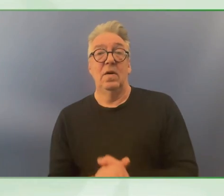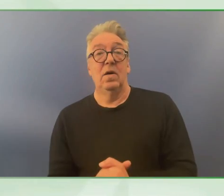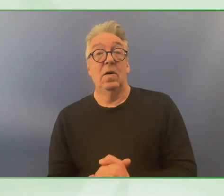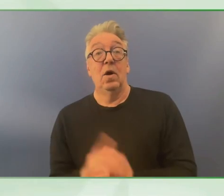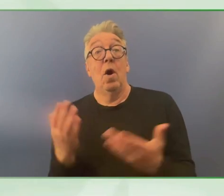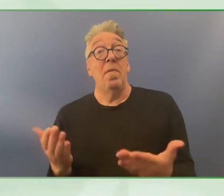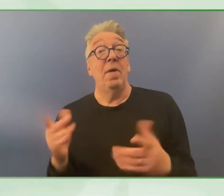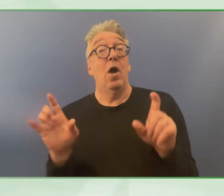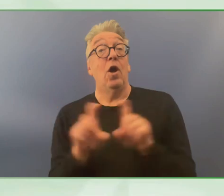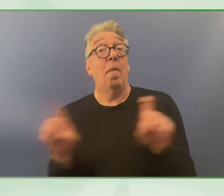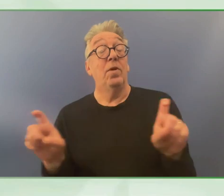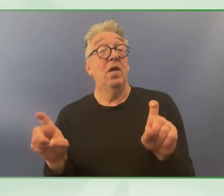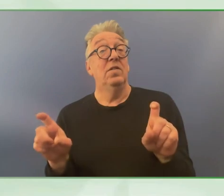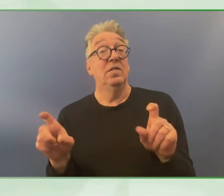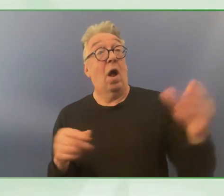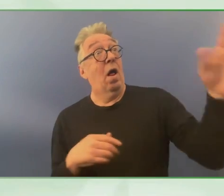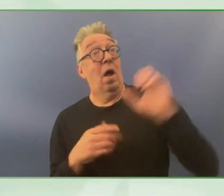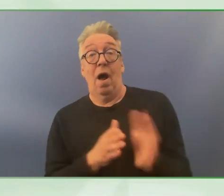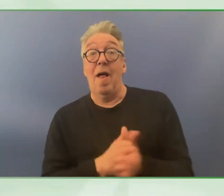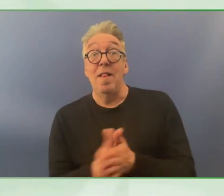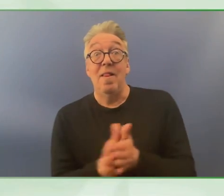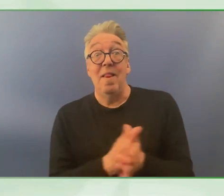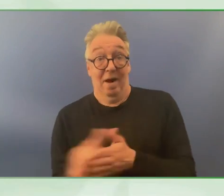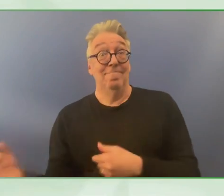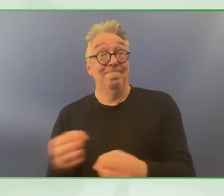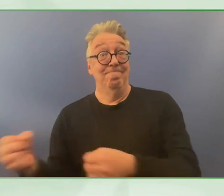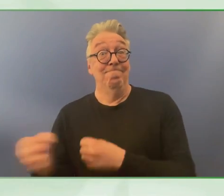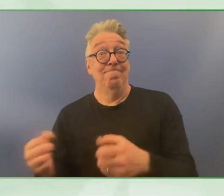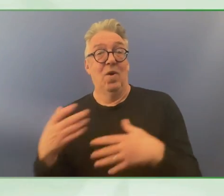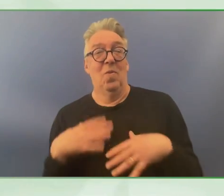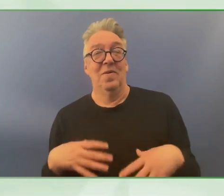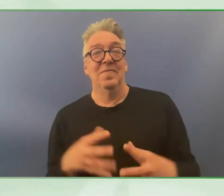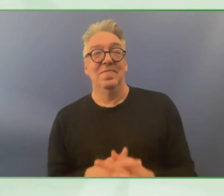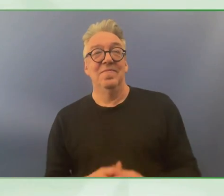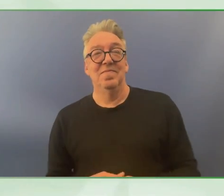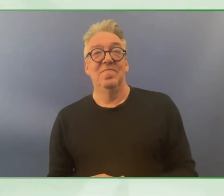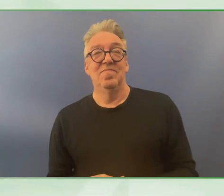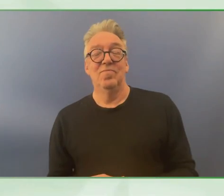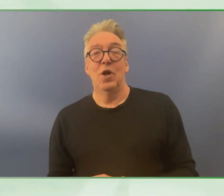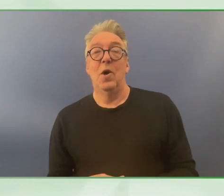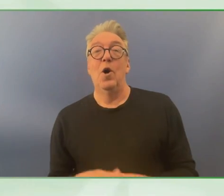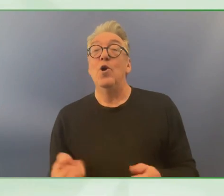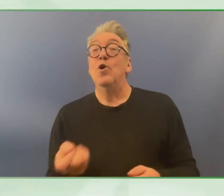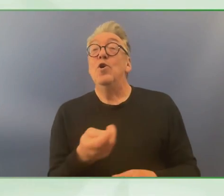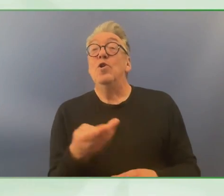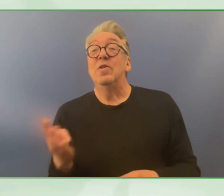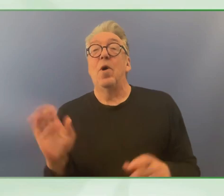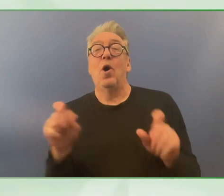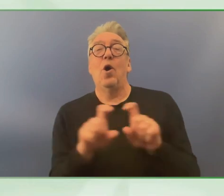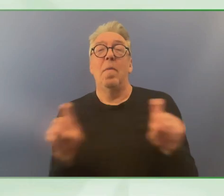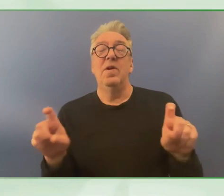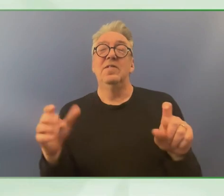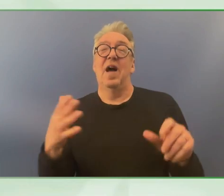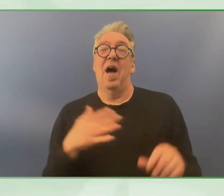for hiring. So when we look at larger Canadian companies, some that come under federal rule, there's targets, and there's a lot of work happening in